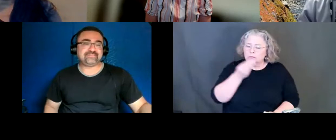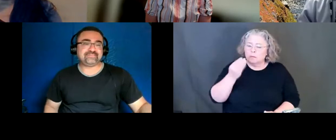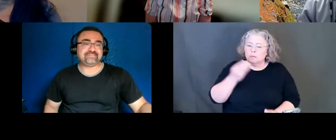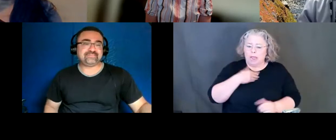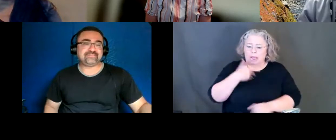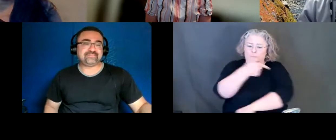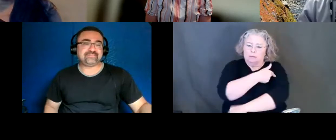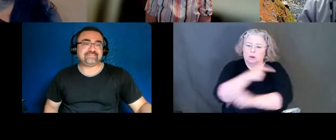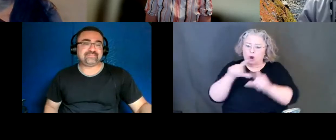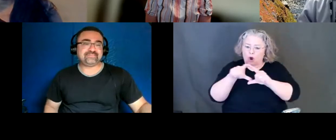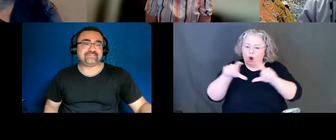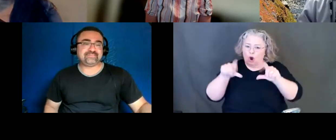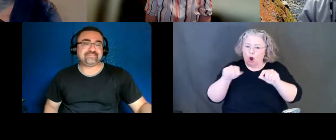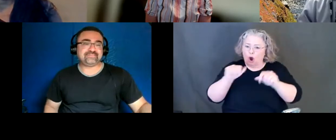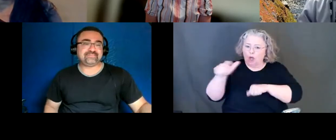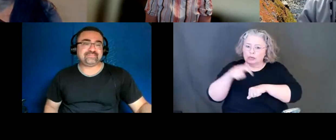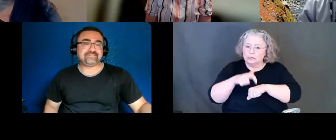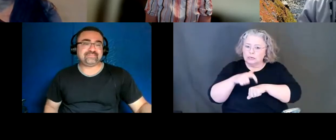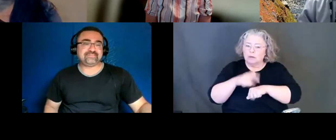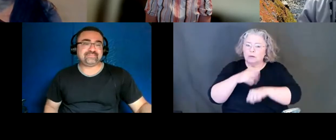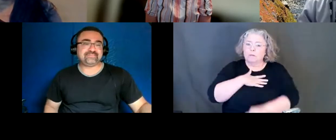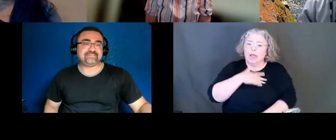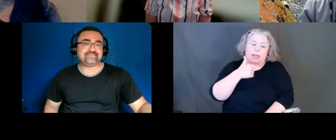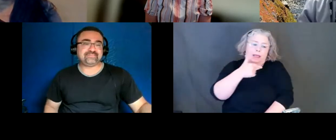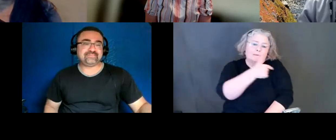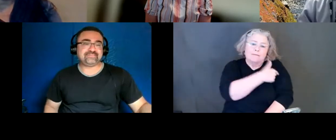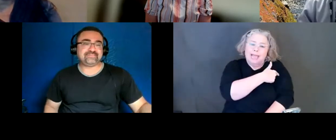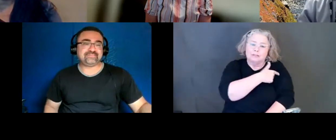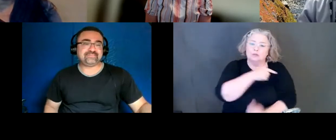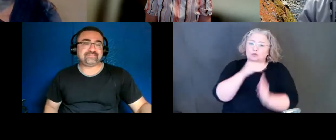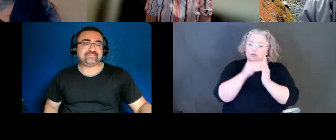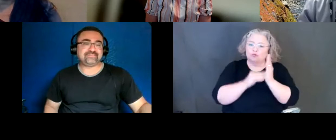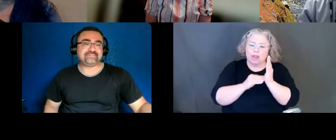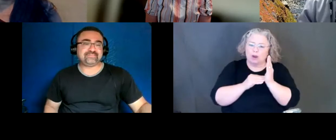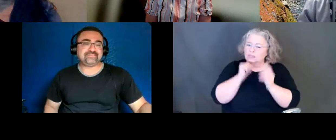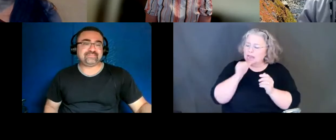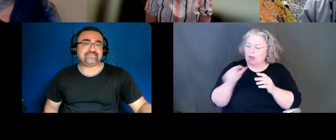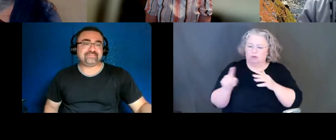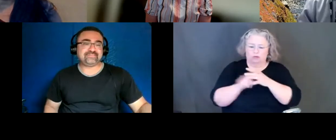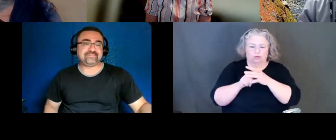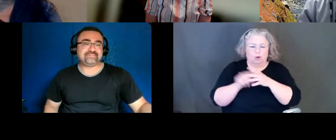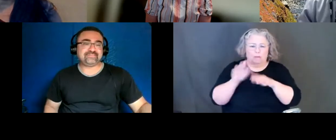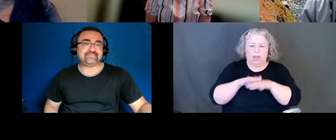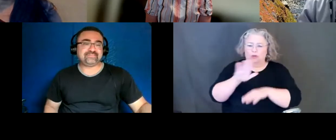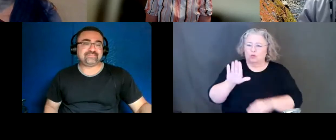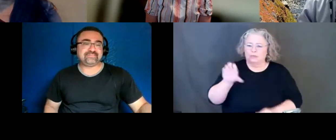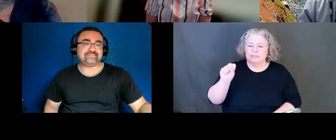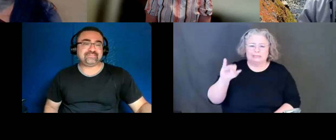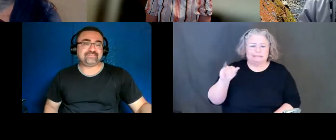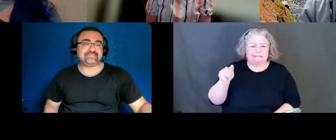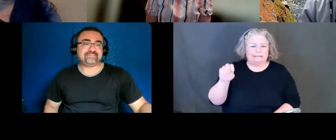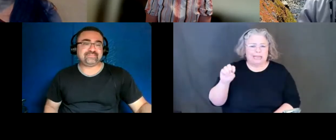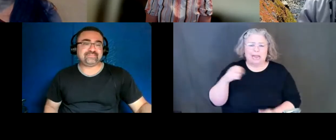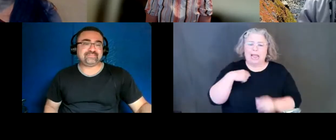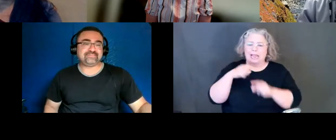license. And my vaccine record doesn't show up on your site. I have sent in, I'm not quite sure, I've sent in my